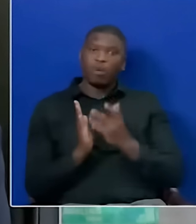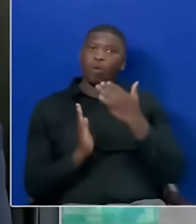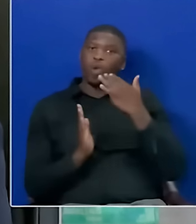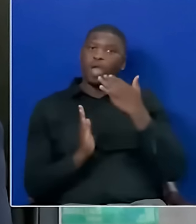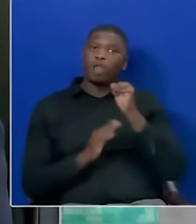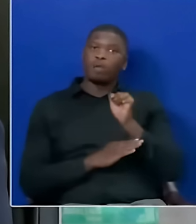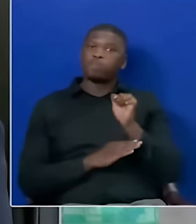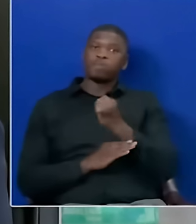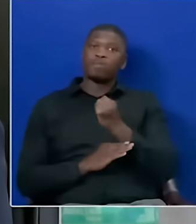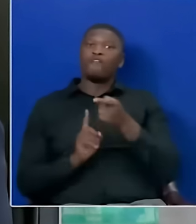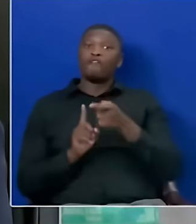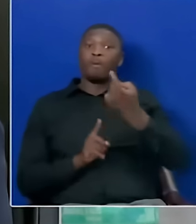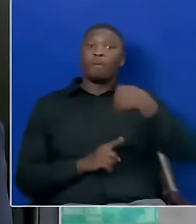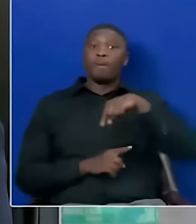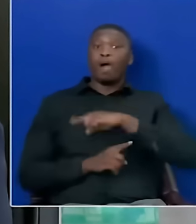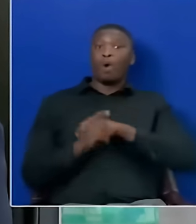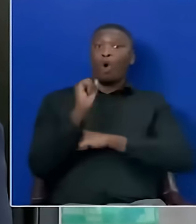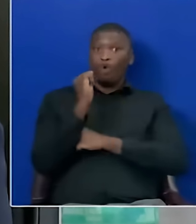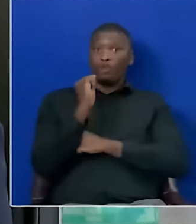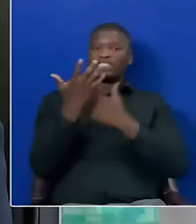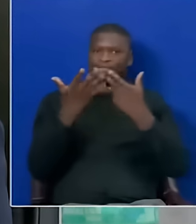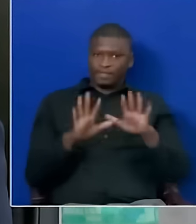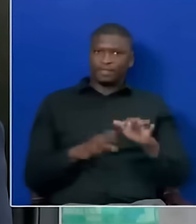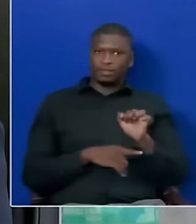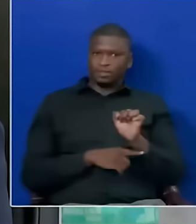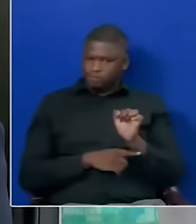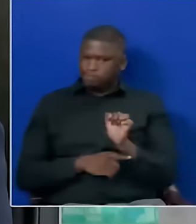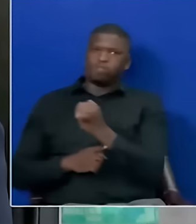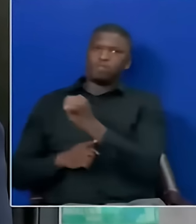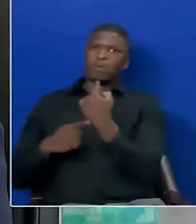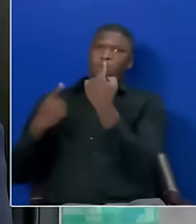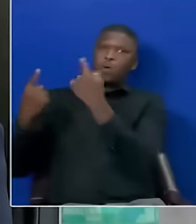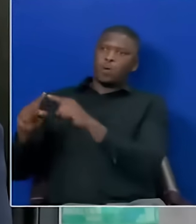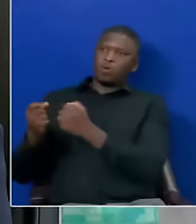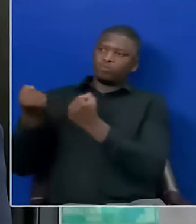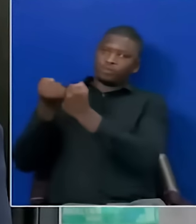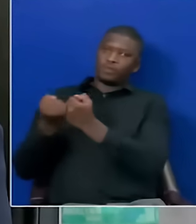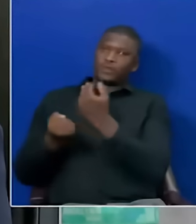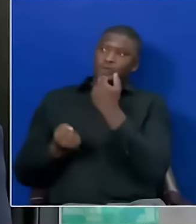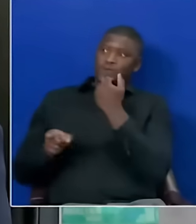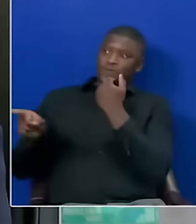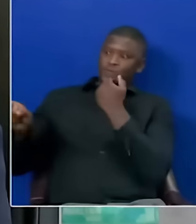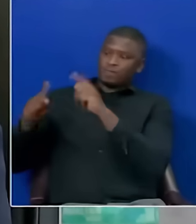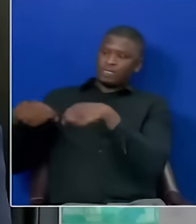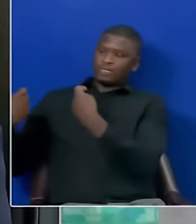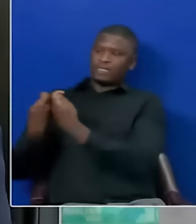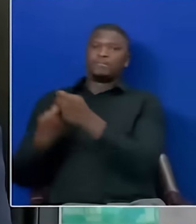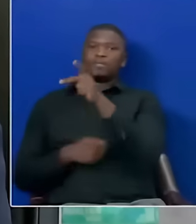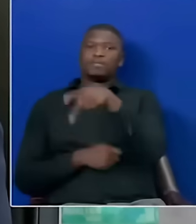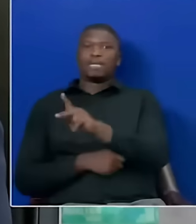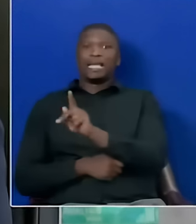office to assist the political killing task team in KZN at that